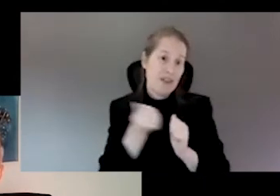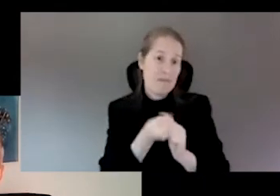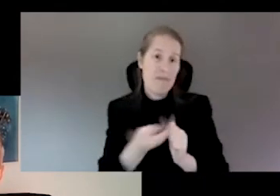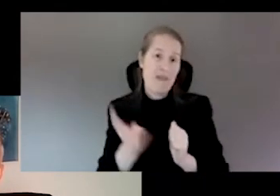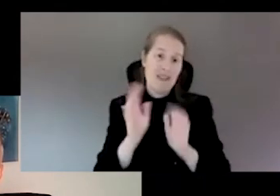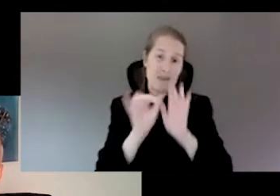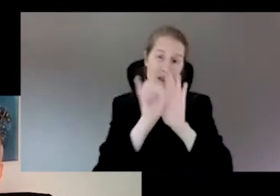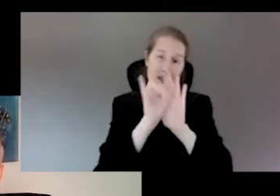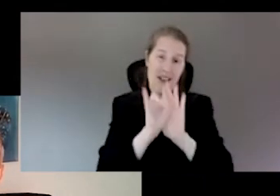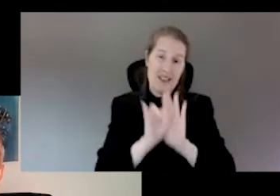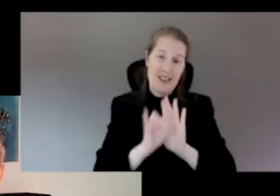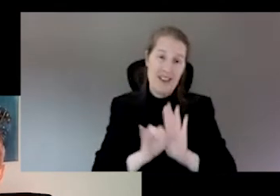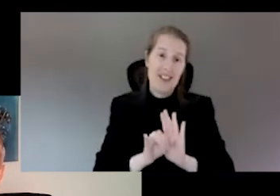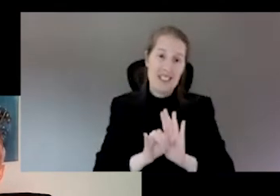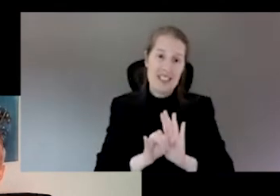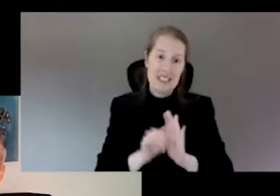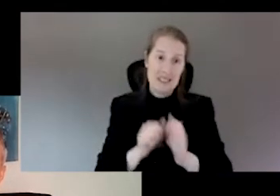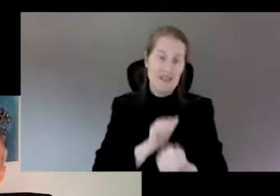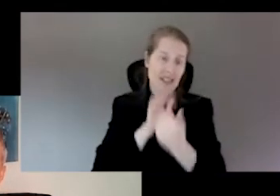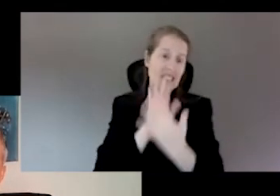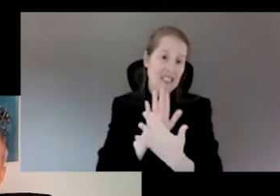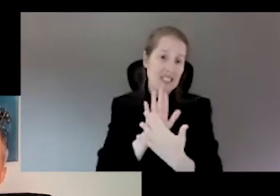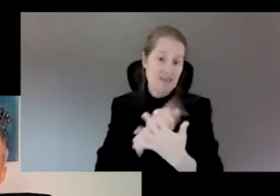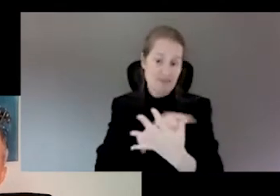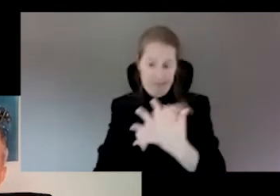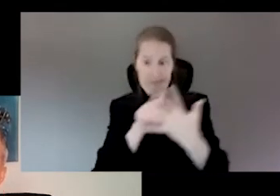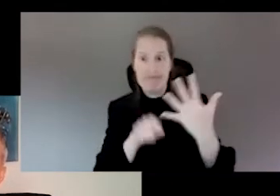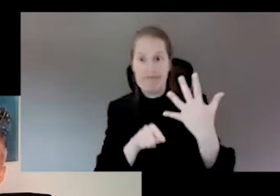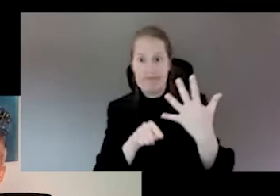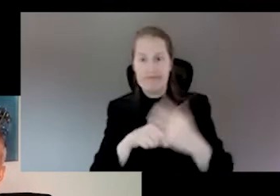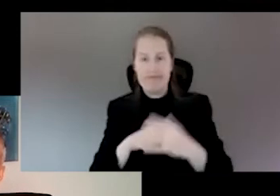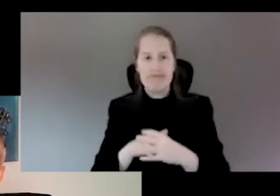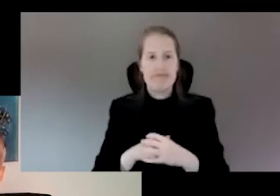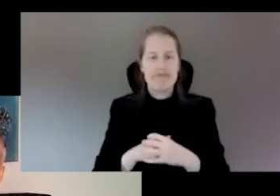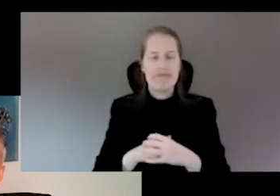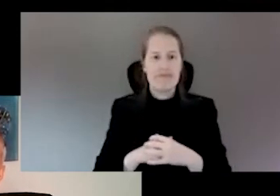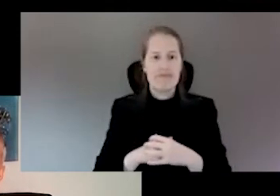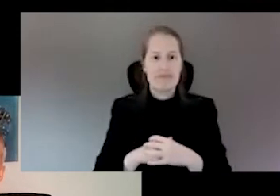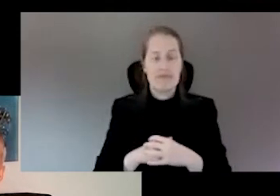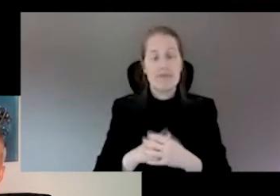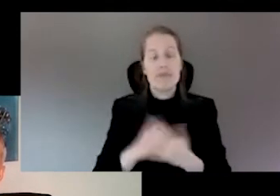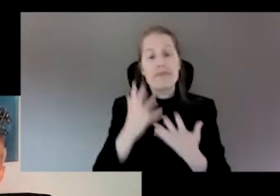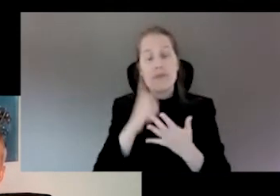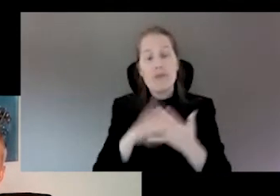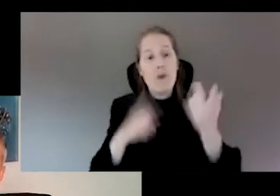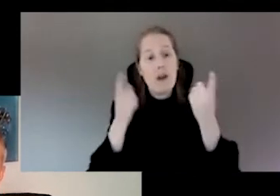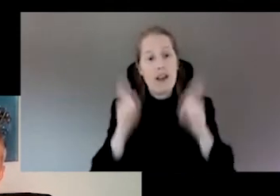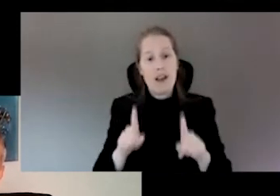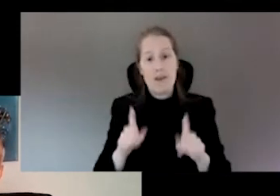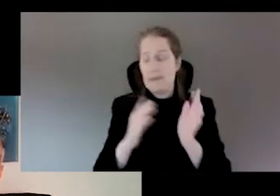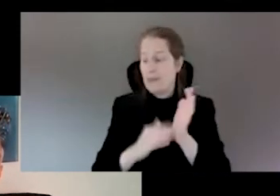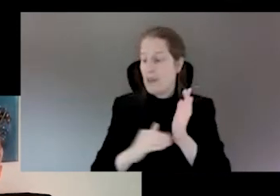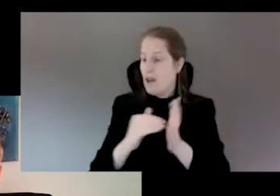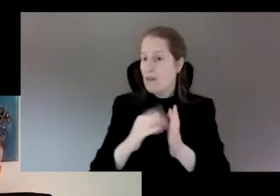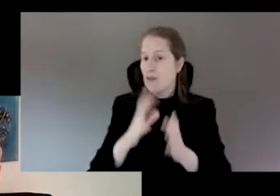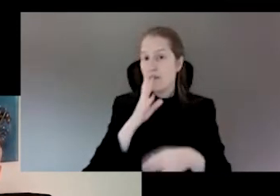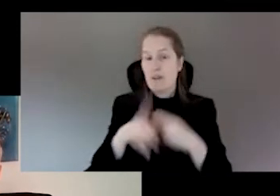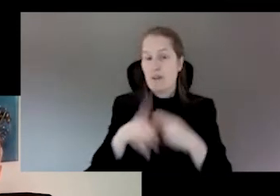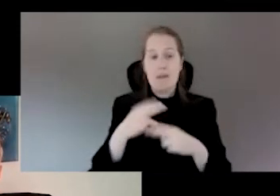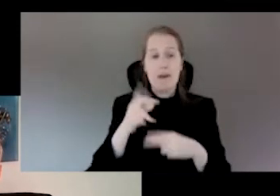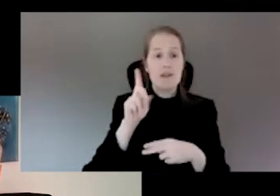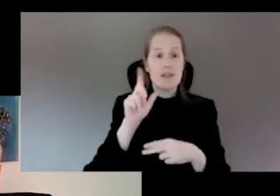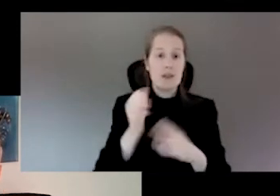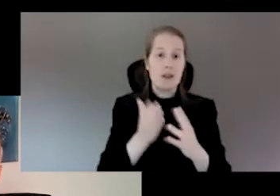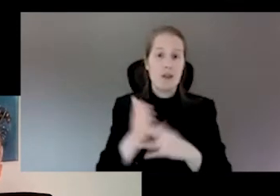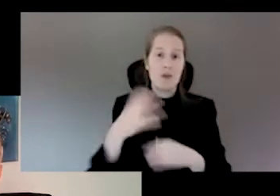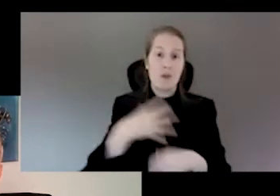identities are really facing. And unfortunately, what happens is that we often talk about disability through a white